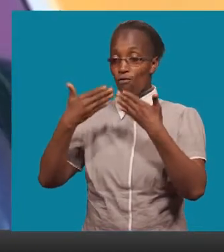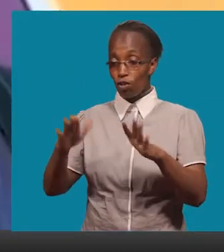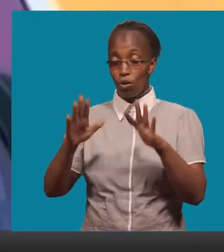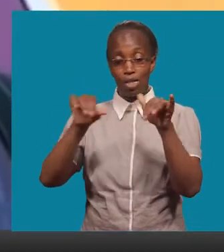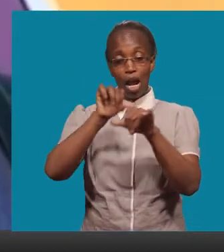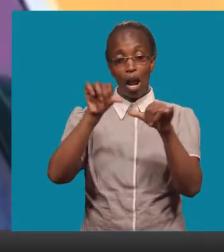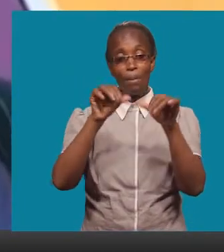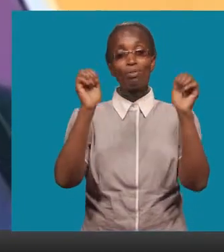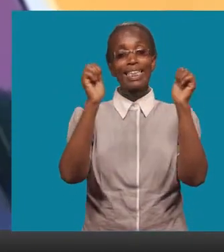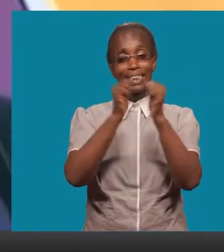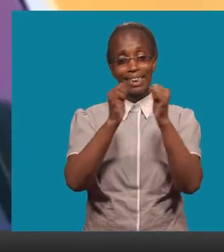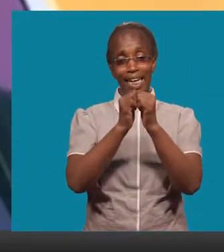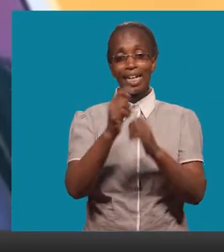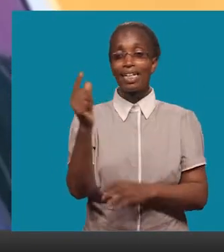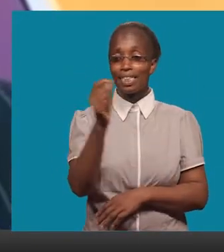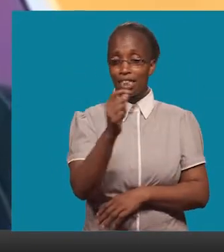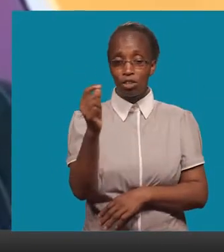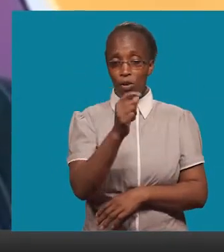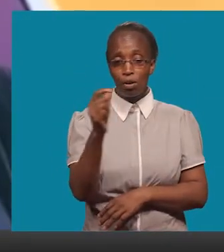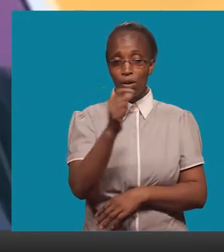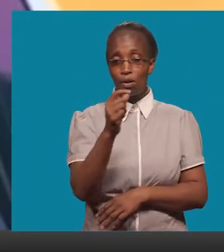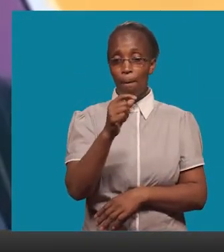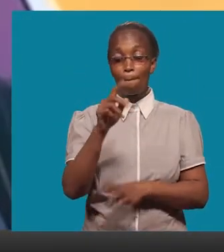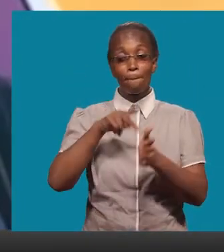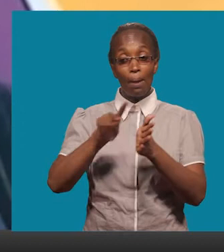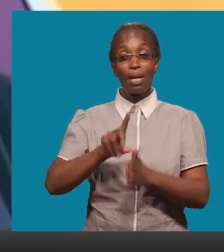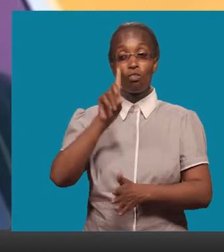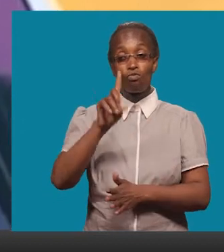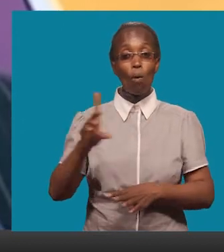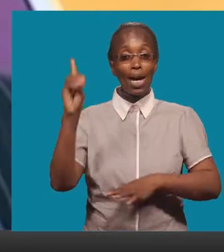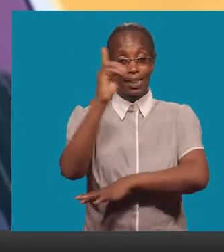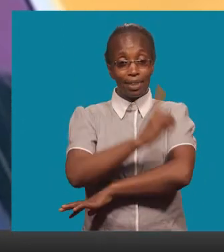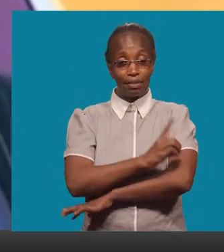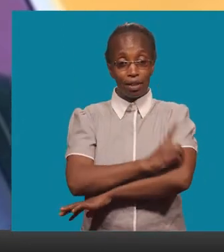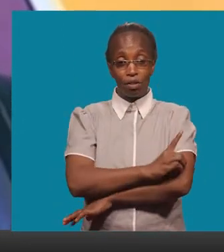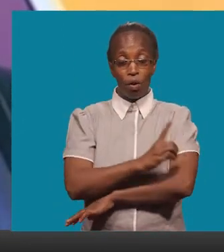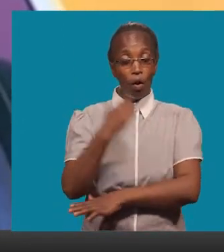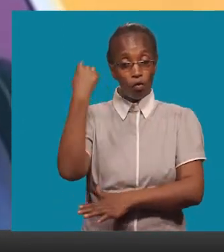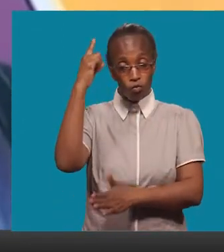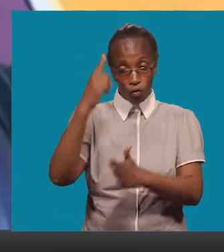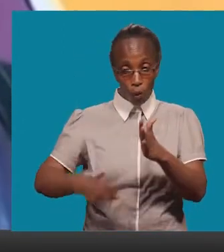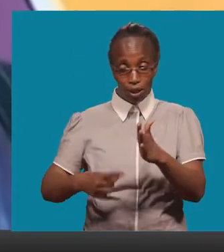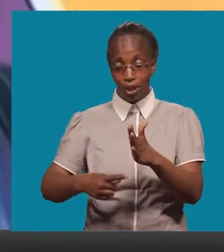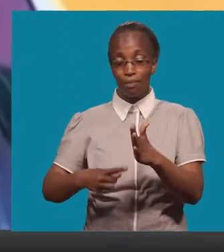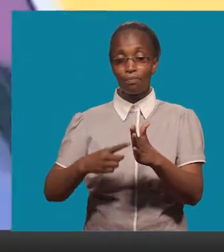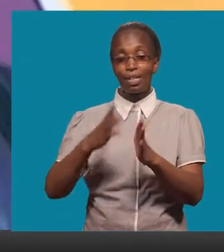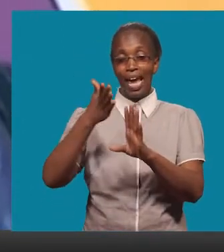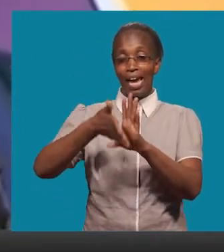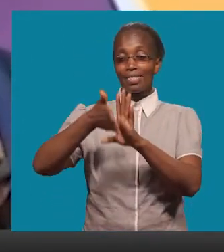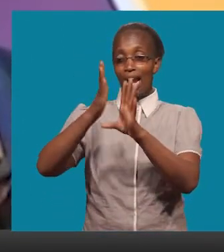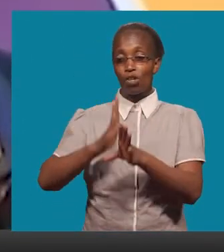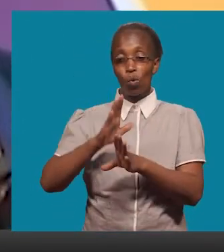about 10 trillion. That is payment one day, pap, of the external or the